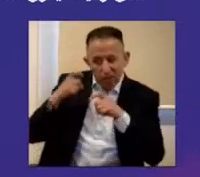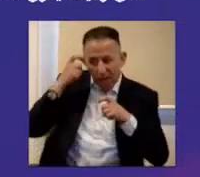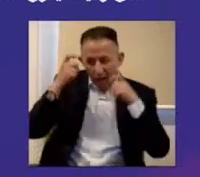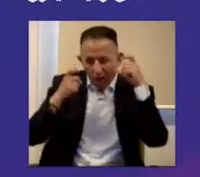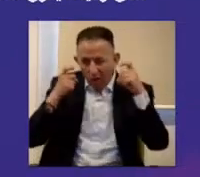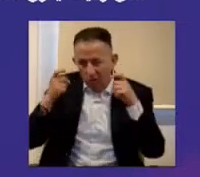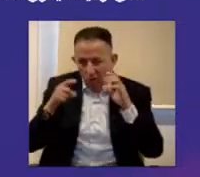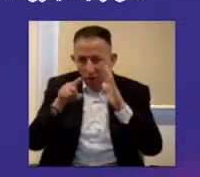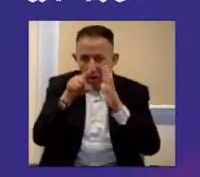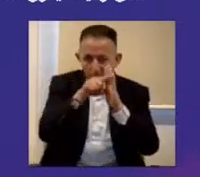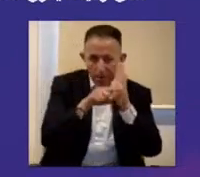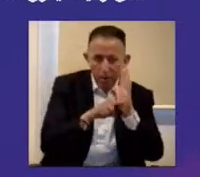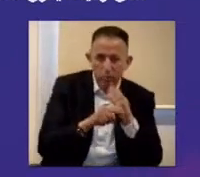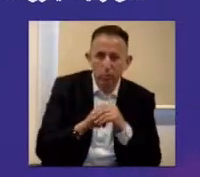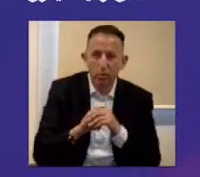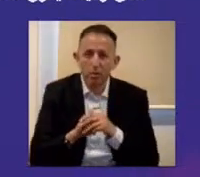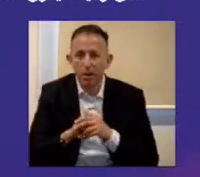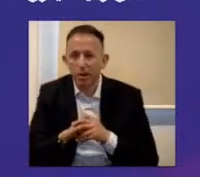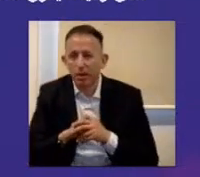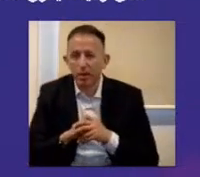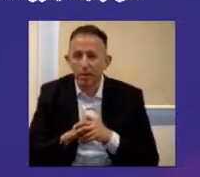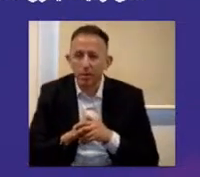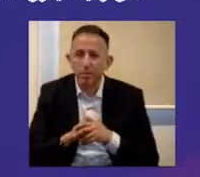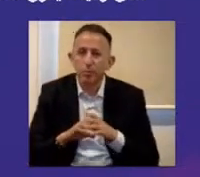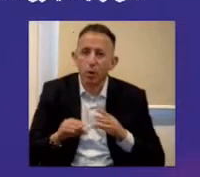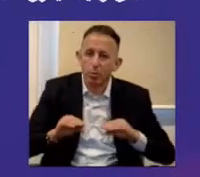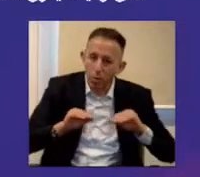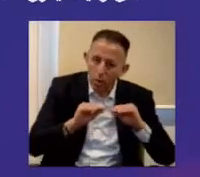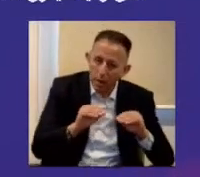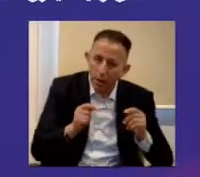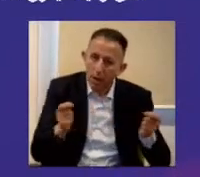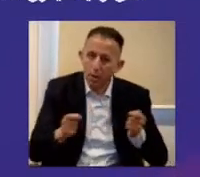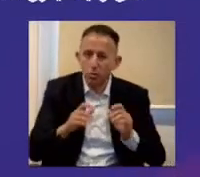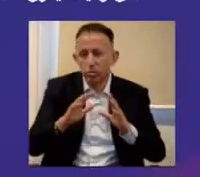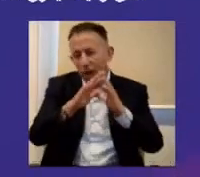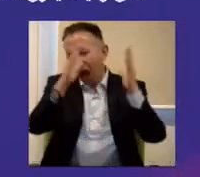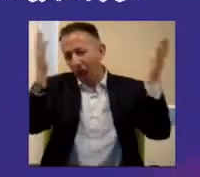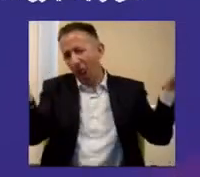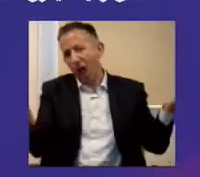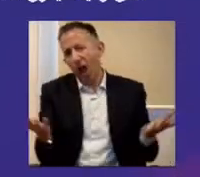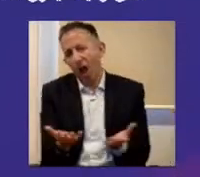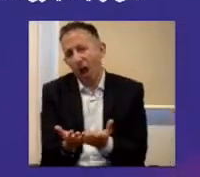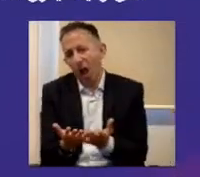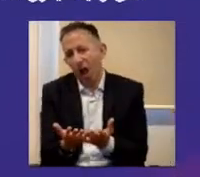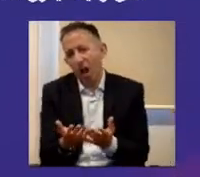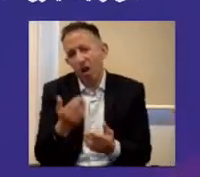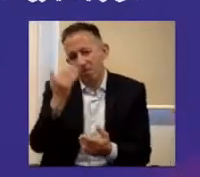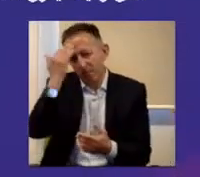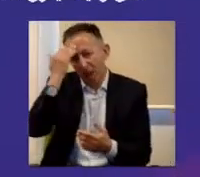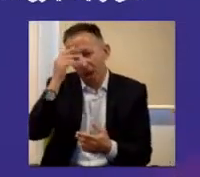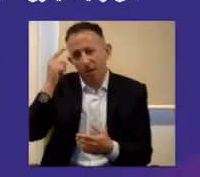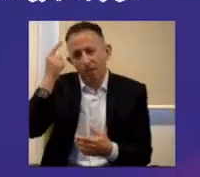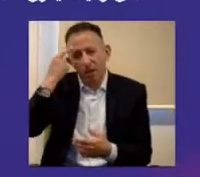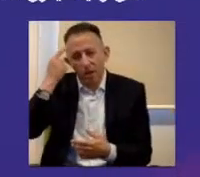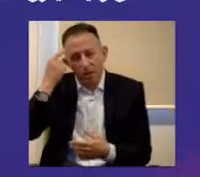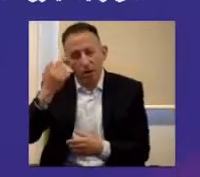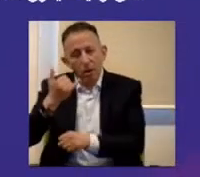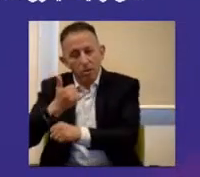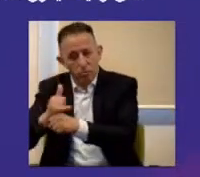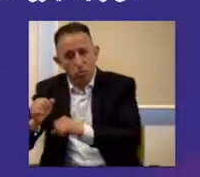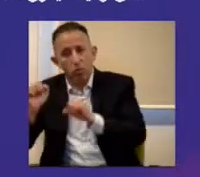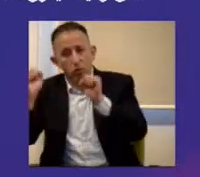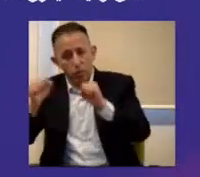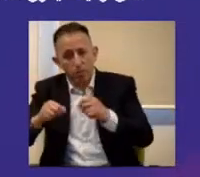grading exams, which is an appealing core to teachers. So the tendency is to allow AI to grade exams and to reinforce exams because grading is